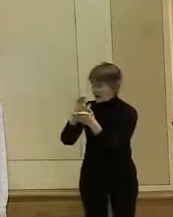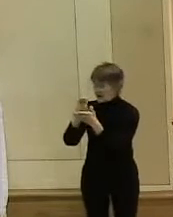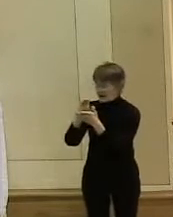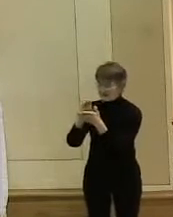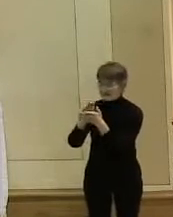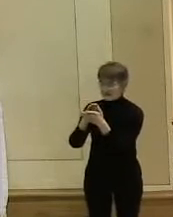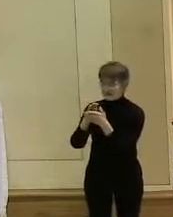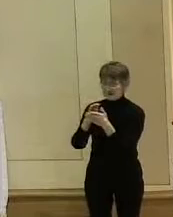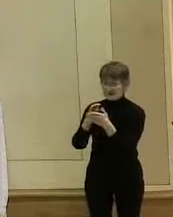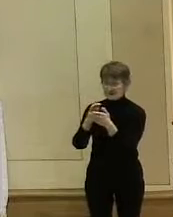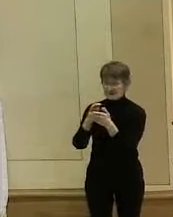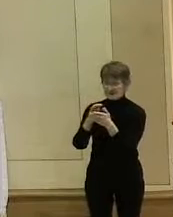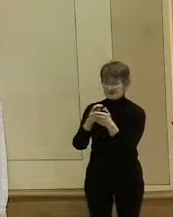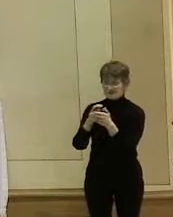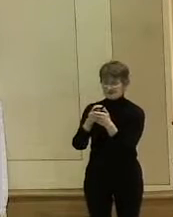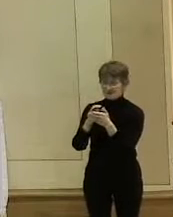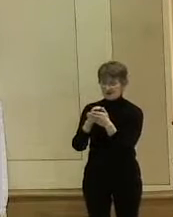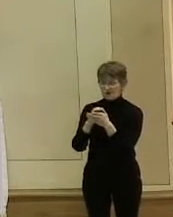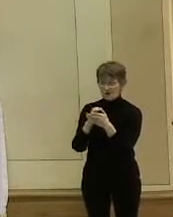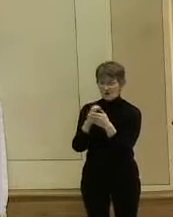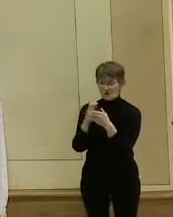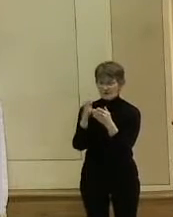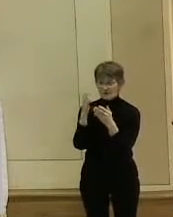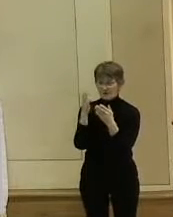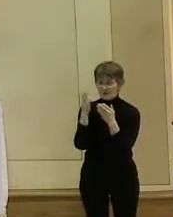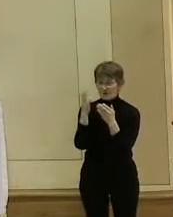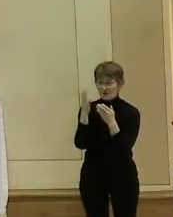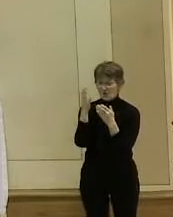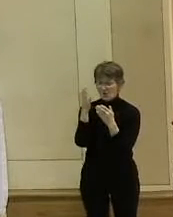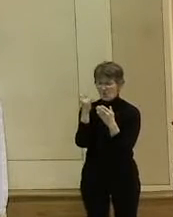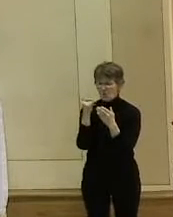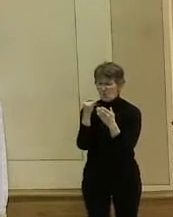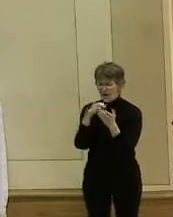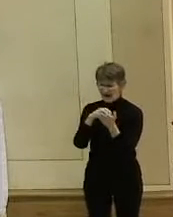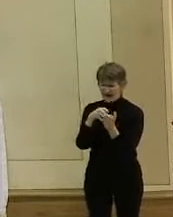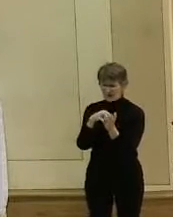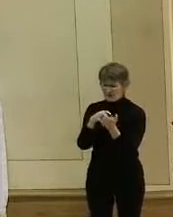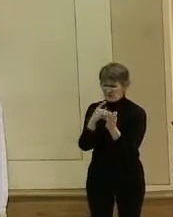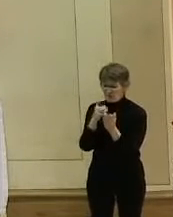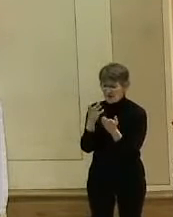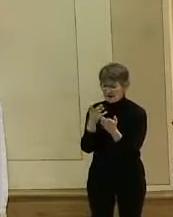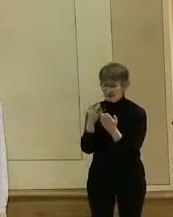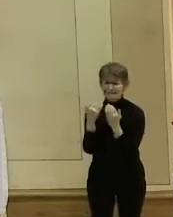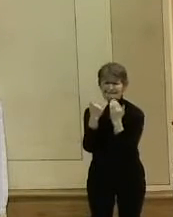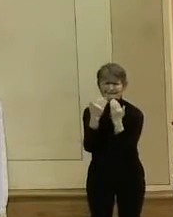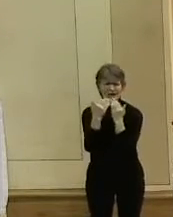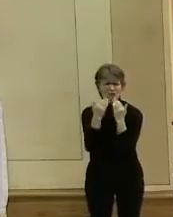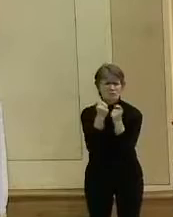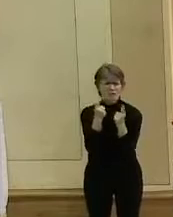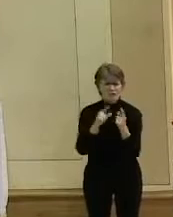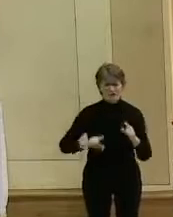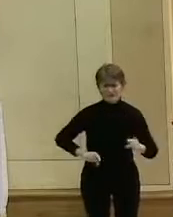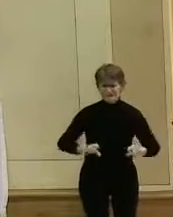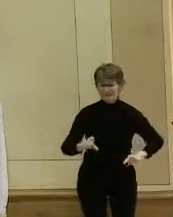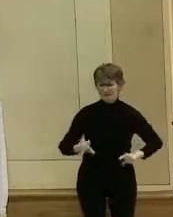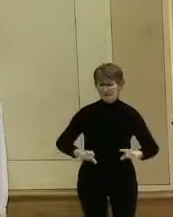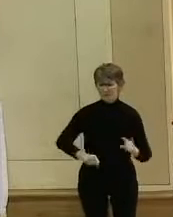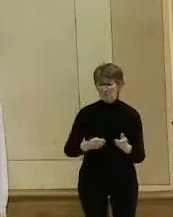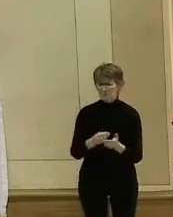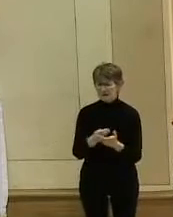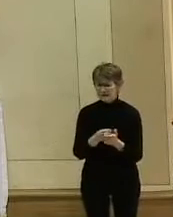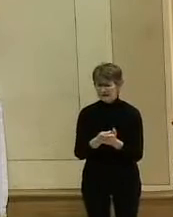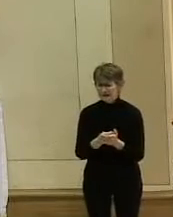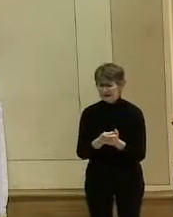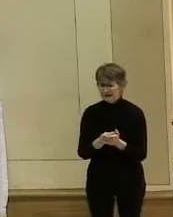side. And please take this home as just a little thank you. And God's blessings to all of you. People said, well,